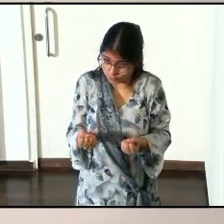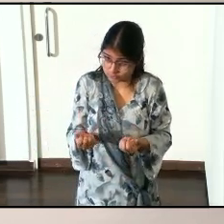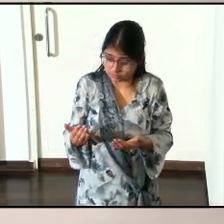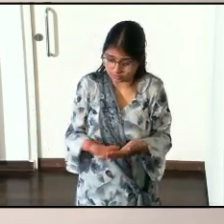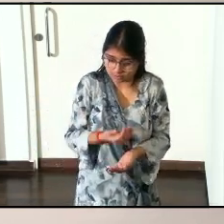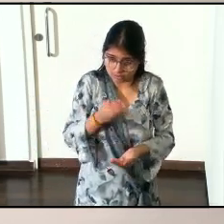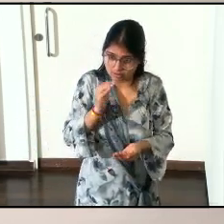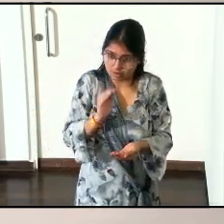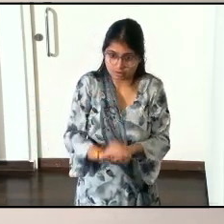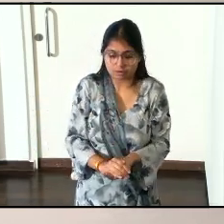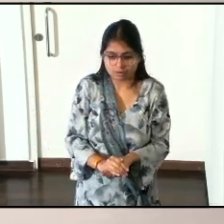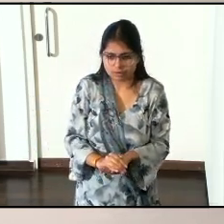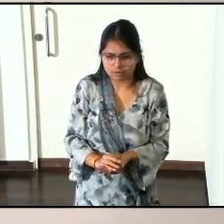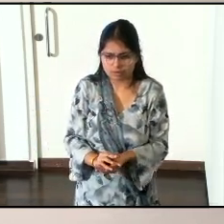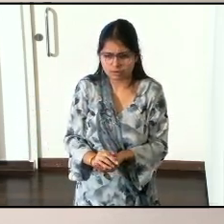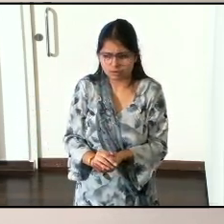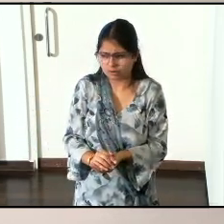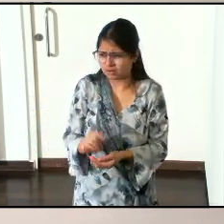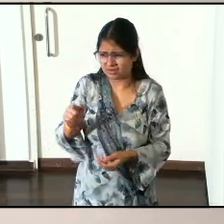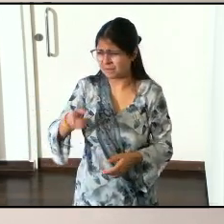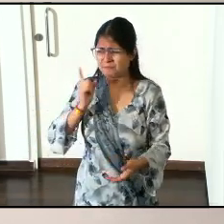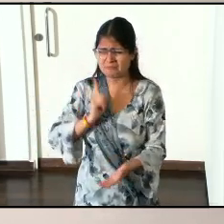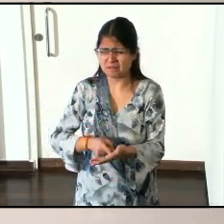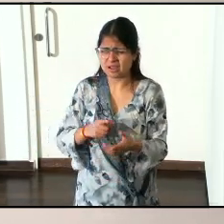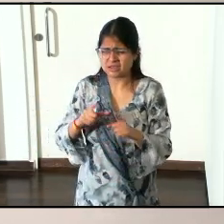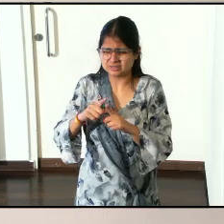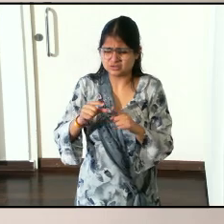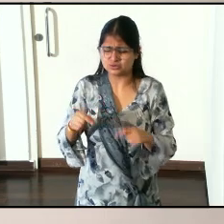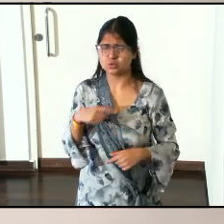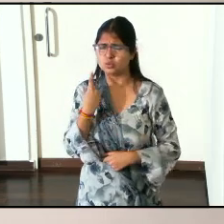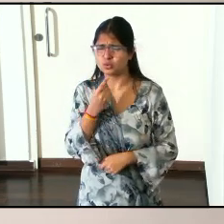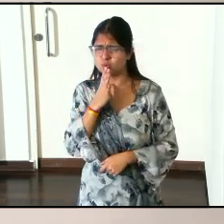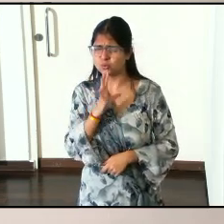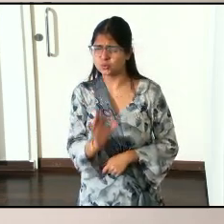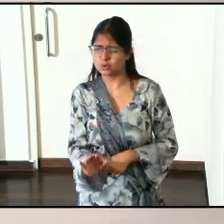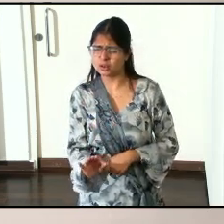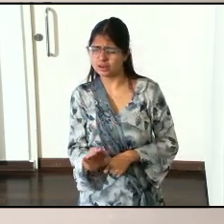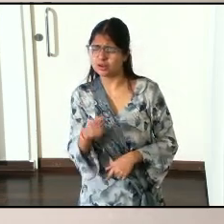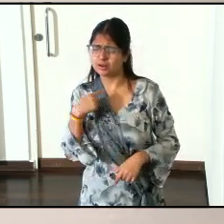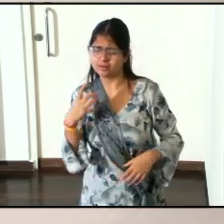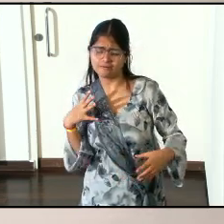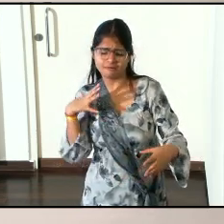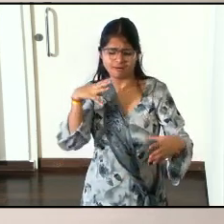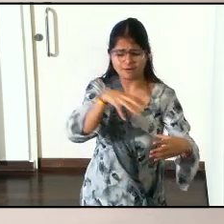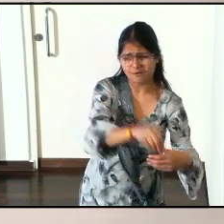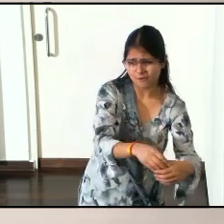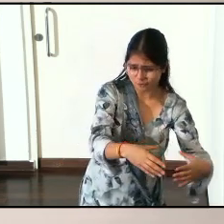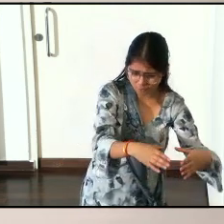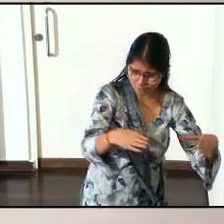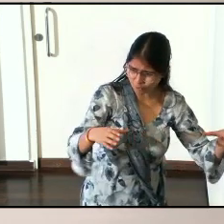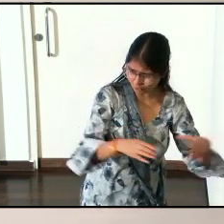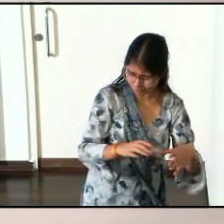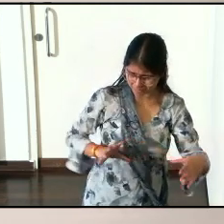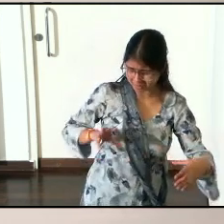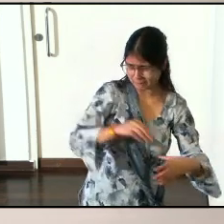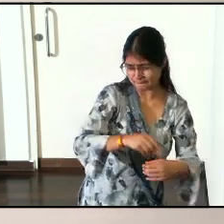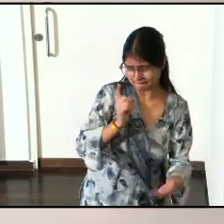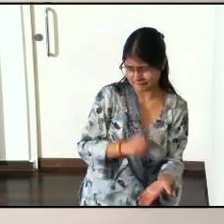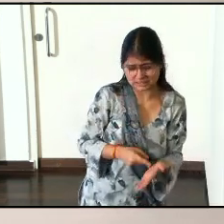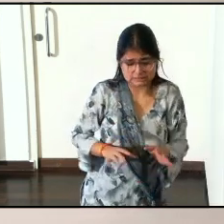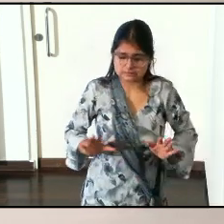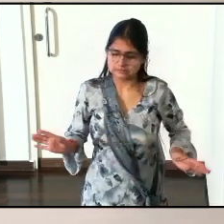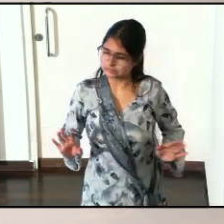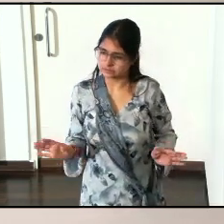but they don't necessarily have to be people who were part of groups and so on and so forth and all of that. So I